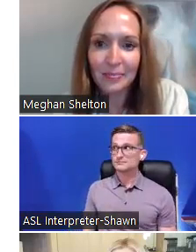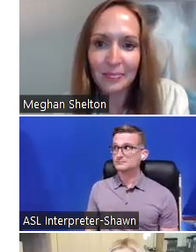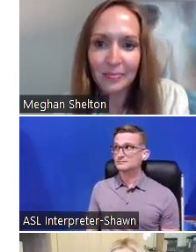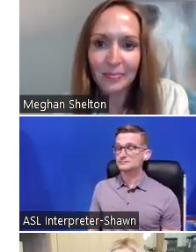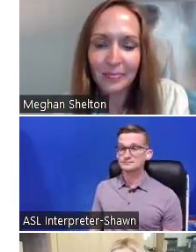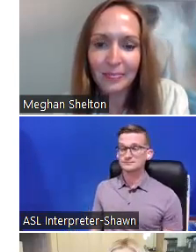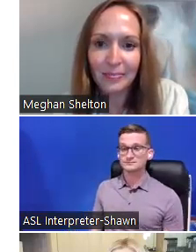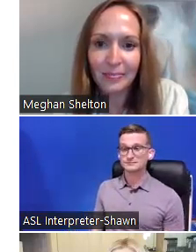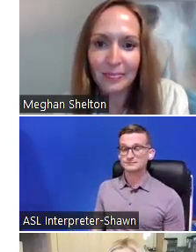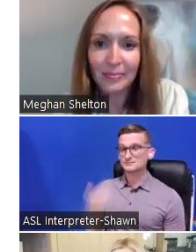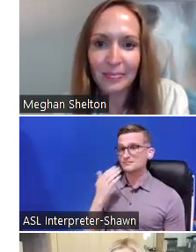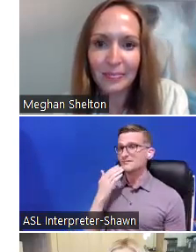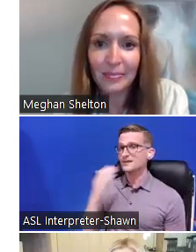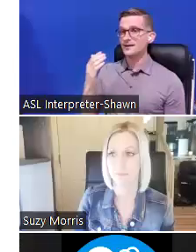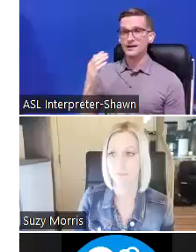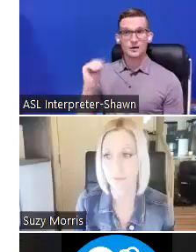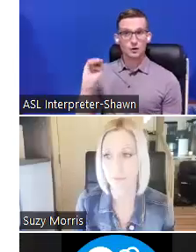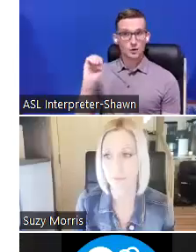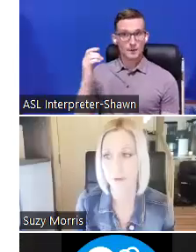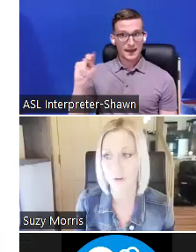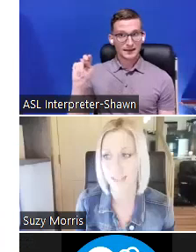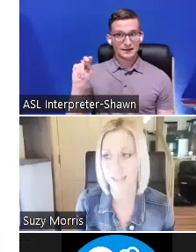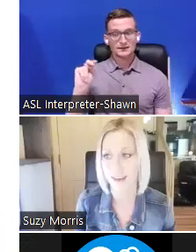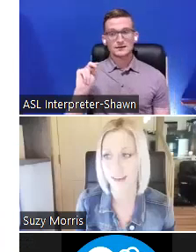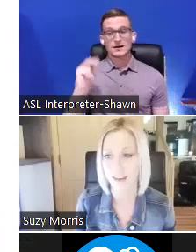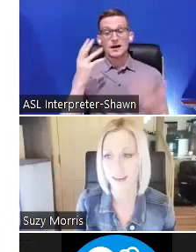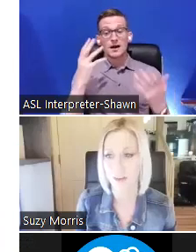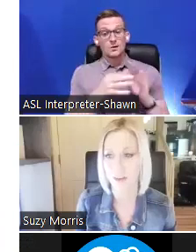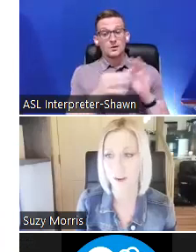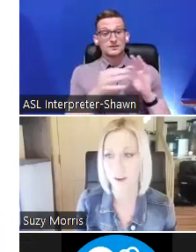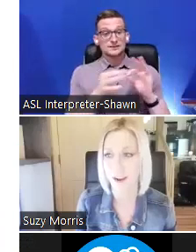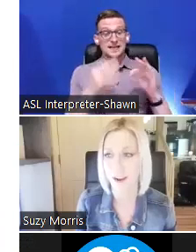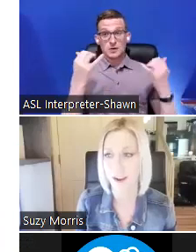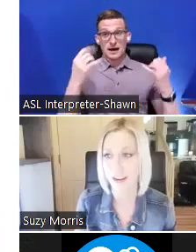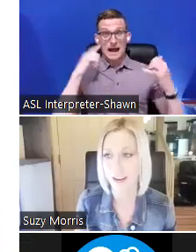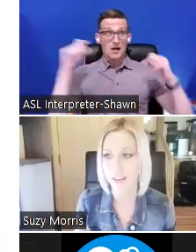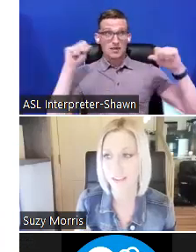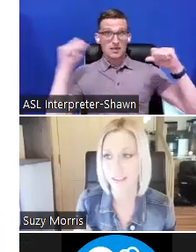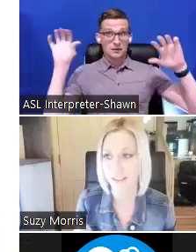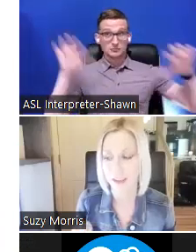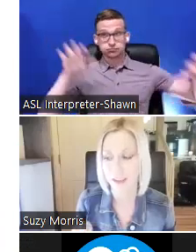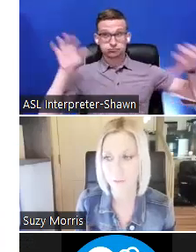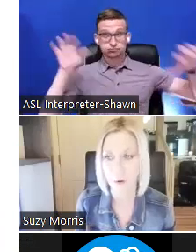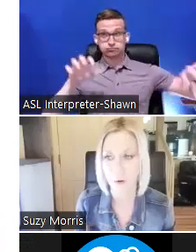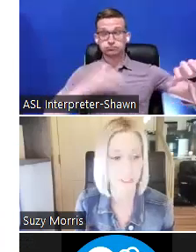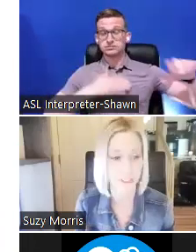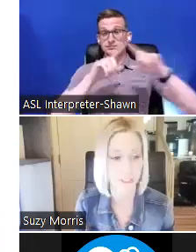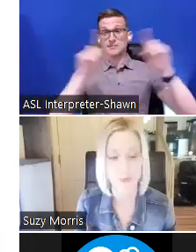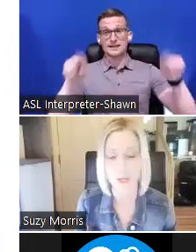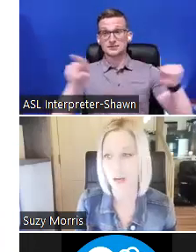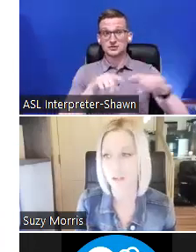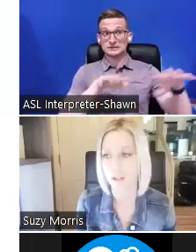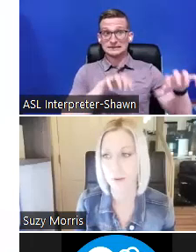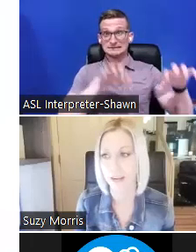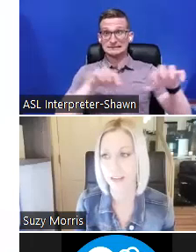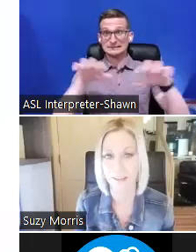Thanks, Megan. And I just wanted to say we have a thunderstorm that's blowing through and my screen keeps freezing. So if I'm frozen, let me